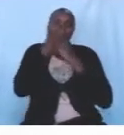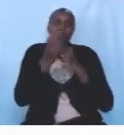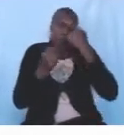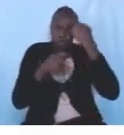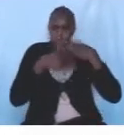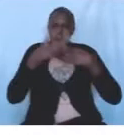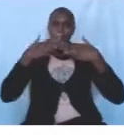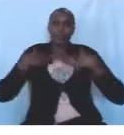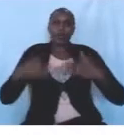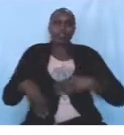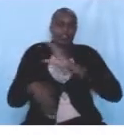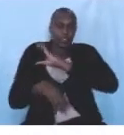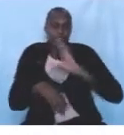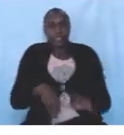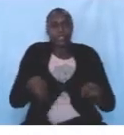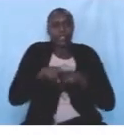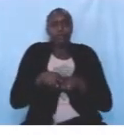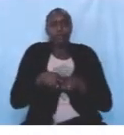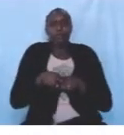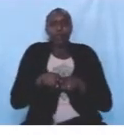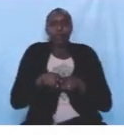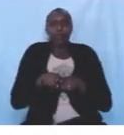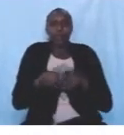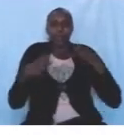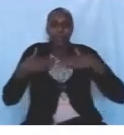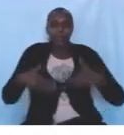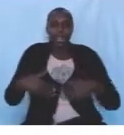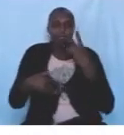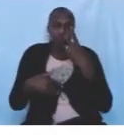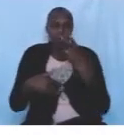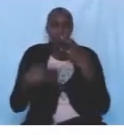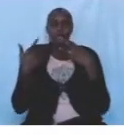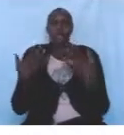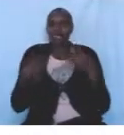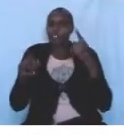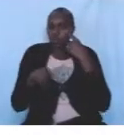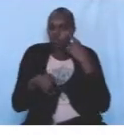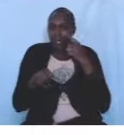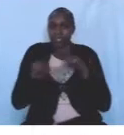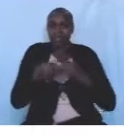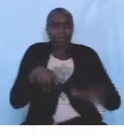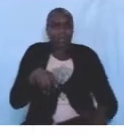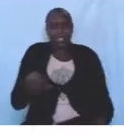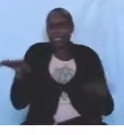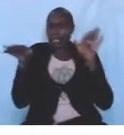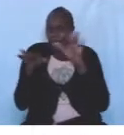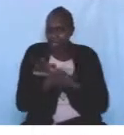Christ. Just like our body have two hands, two legs, two eyes.